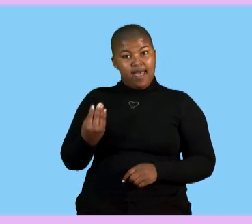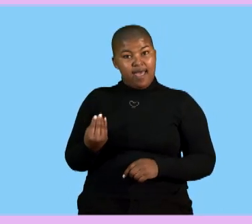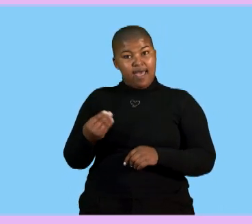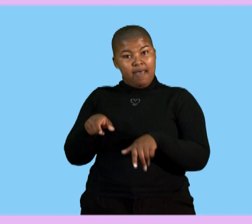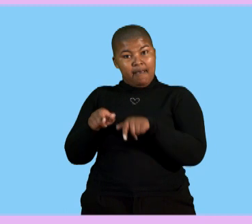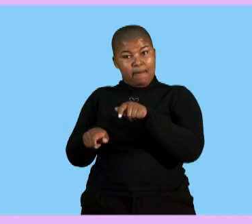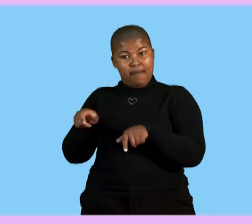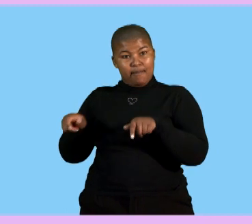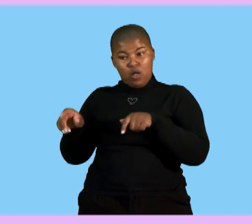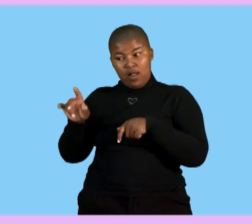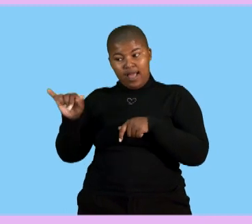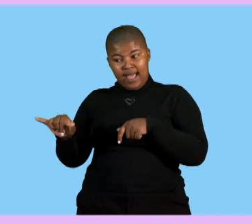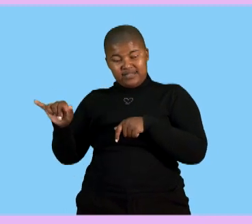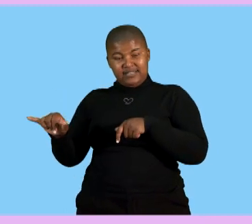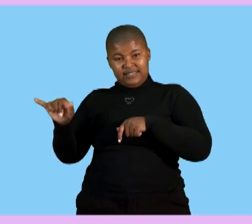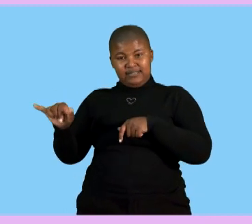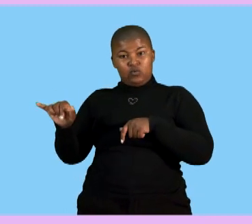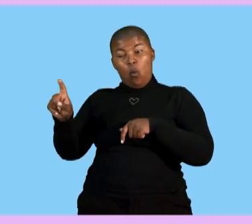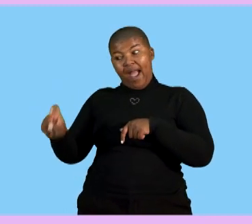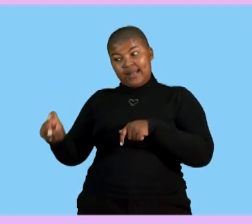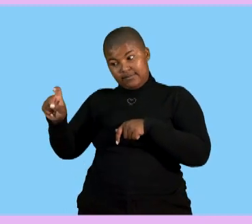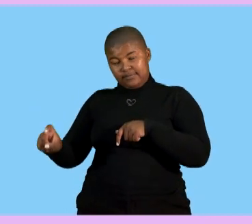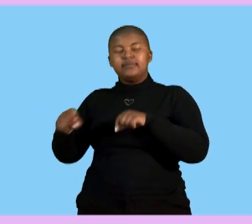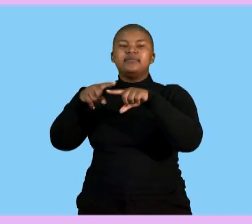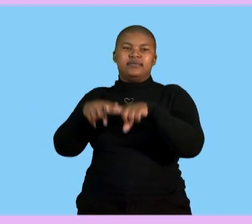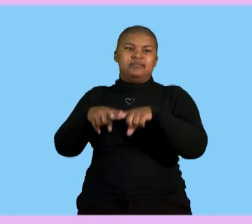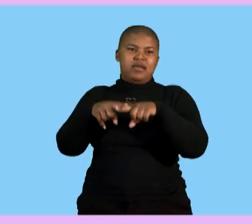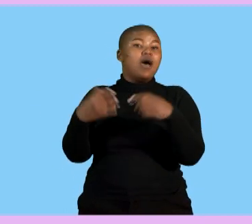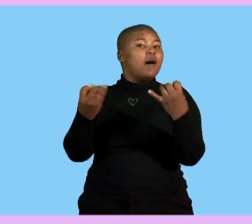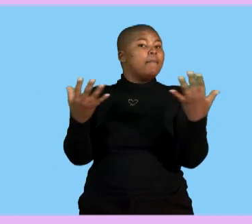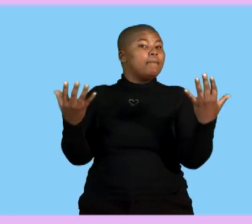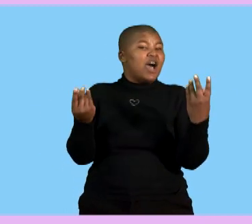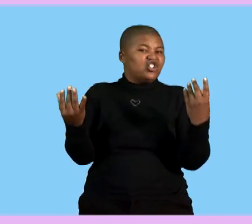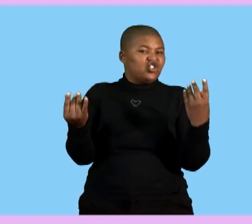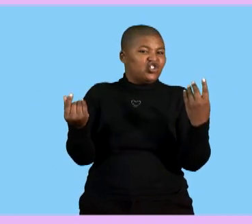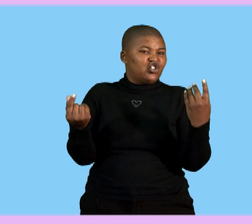will determine the cost per person.